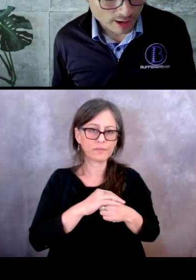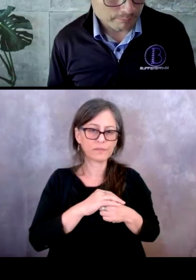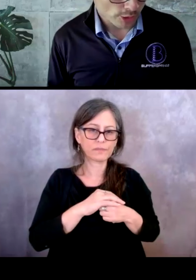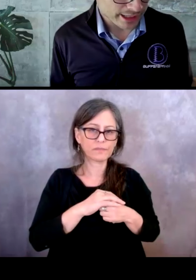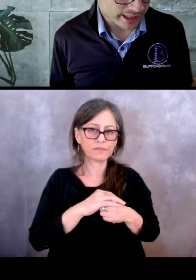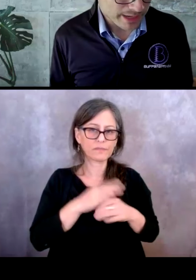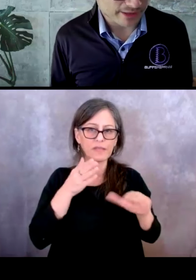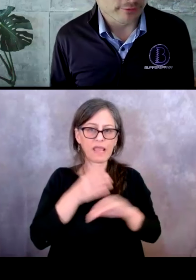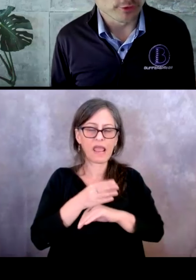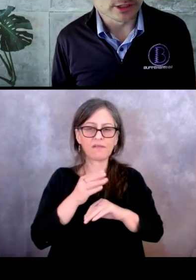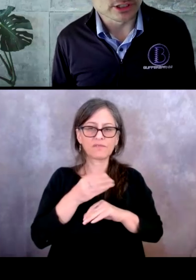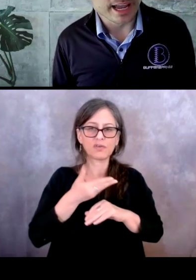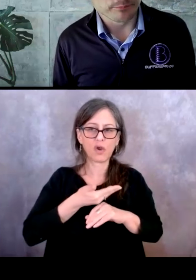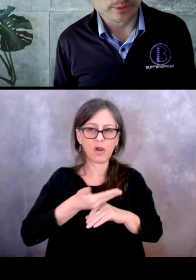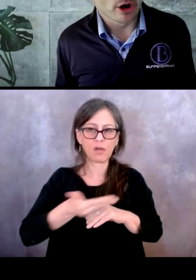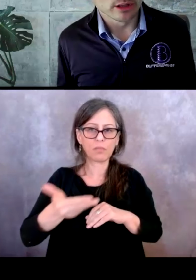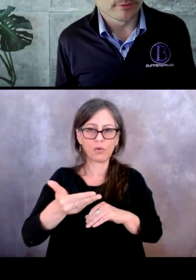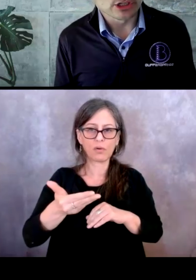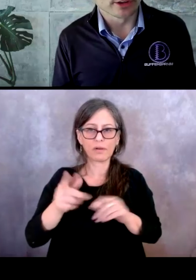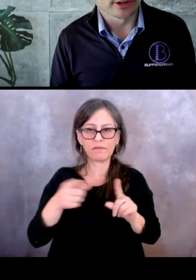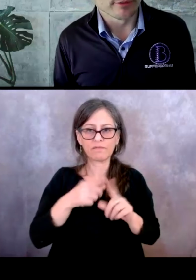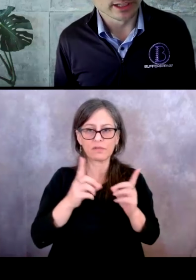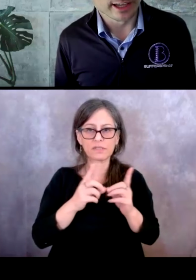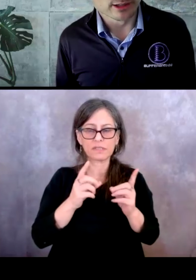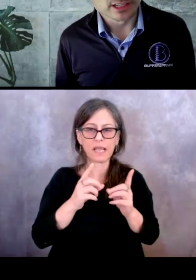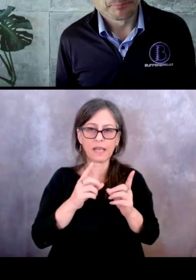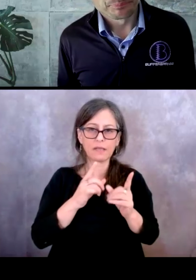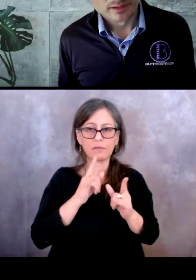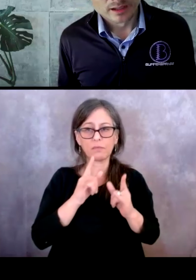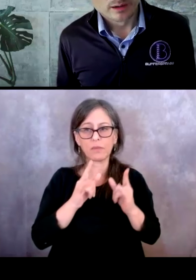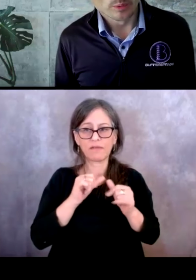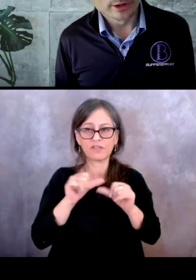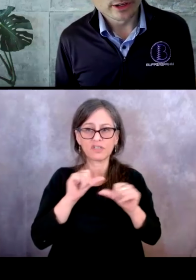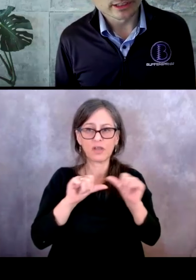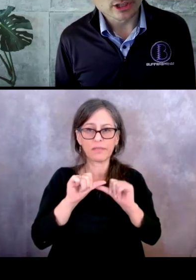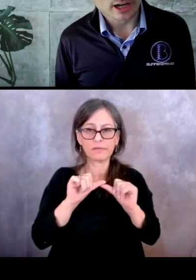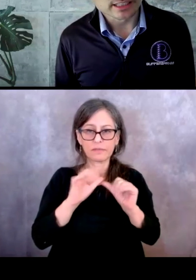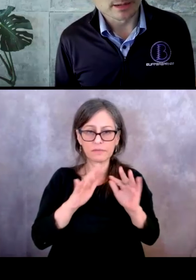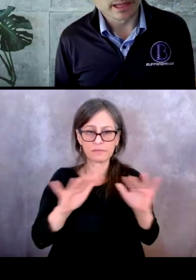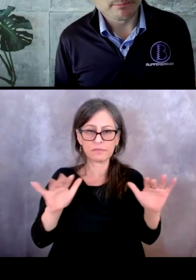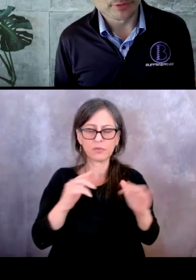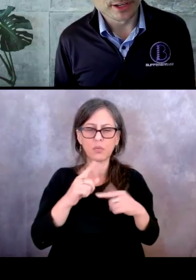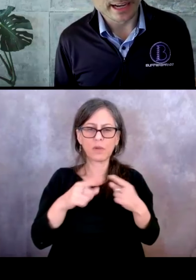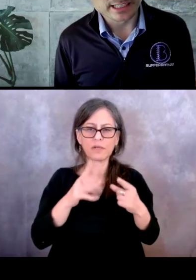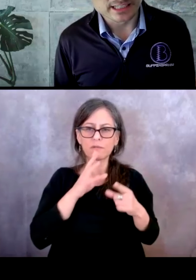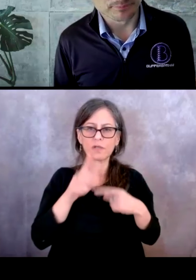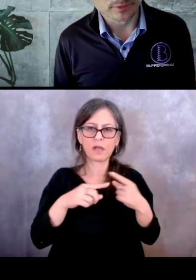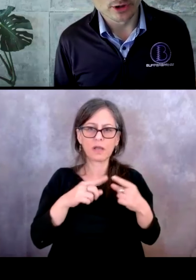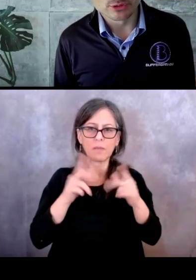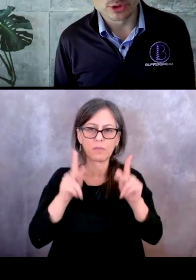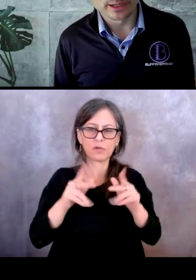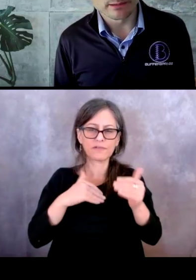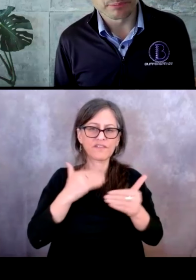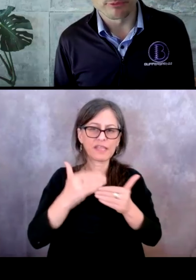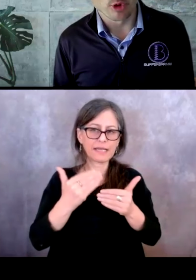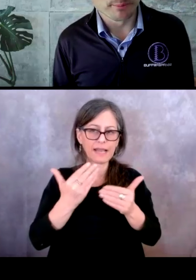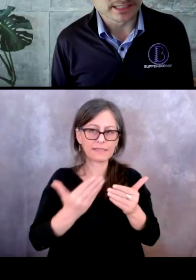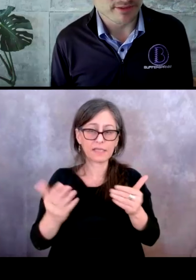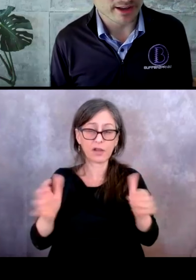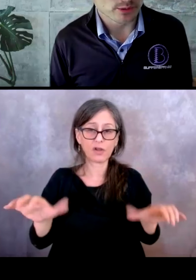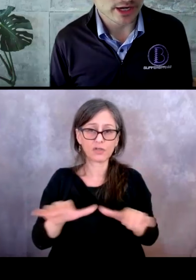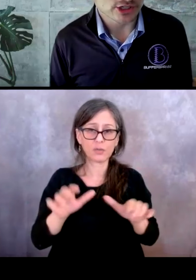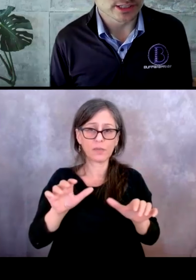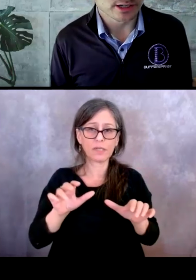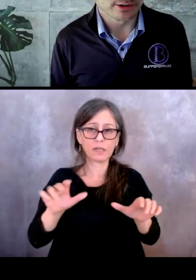After onboarding and we had the first date and we all love each other and everything else, when are you going to talk to somebody about the next thing? Are you doing